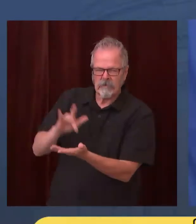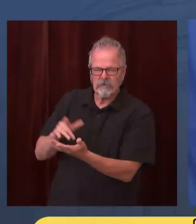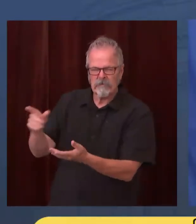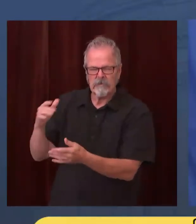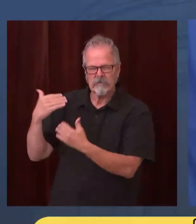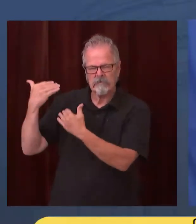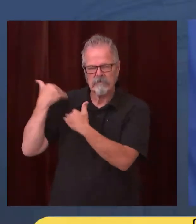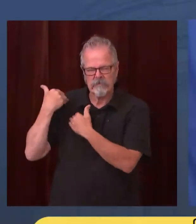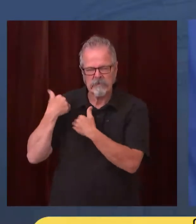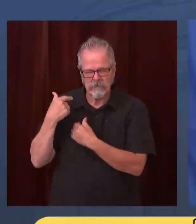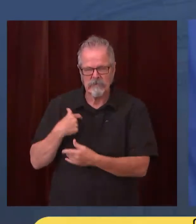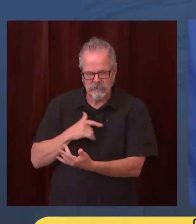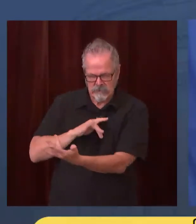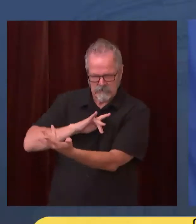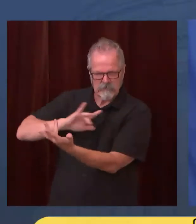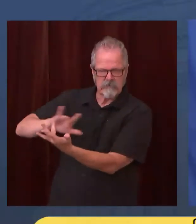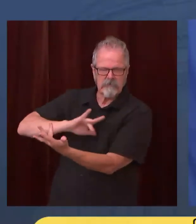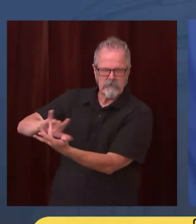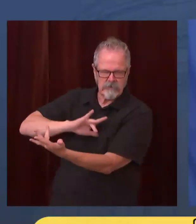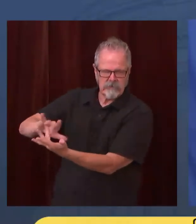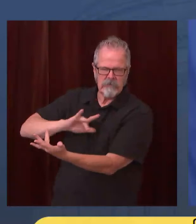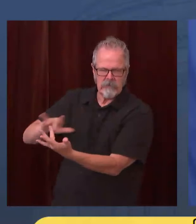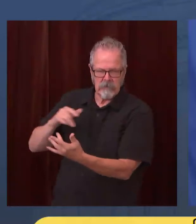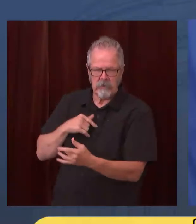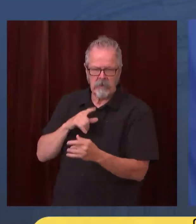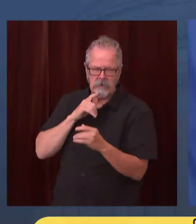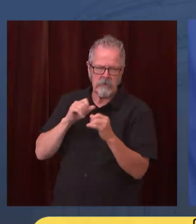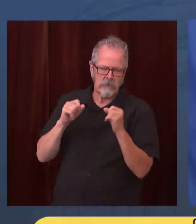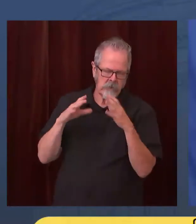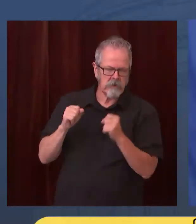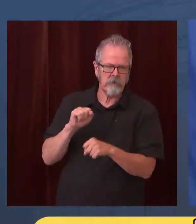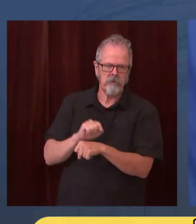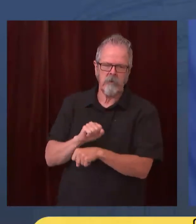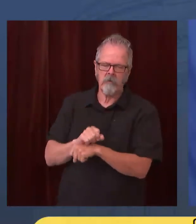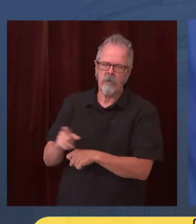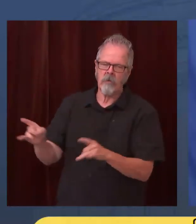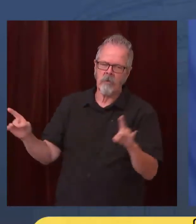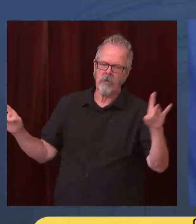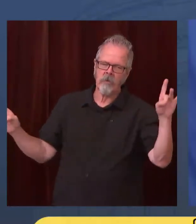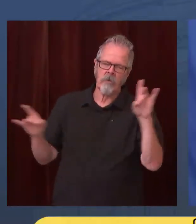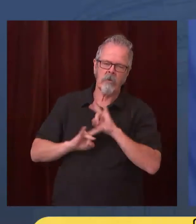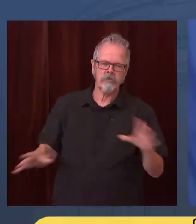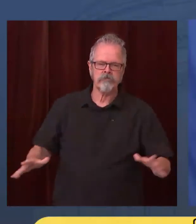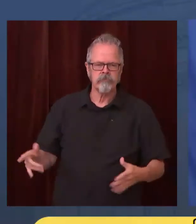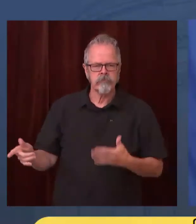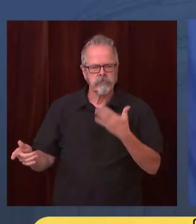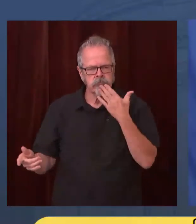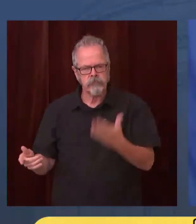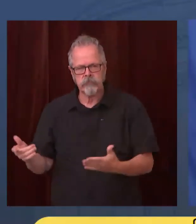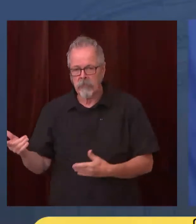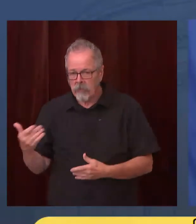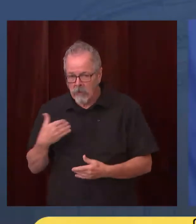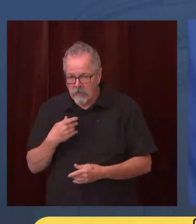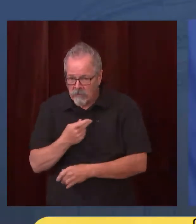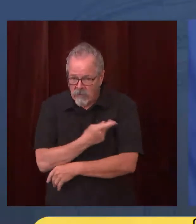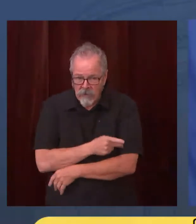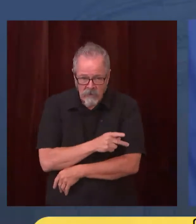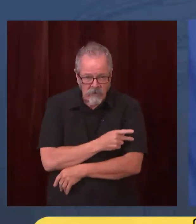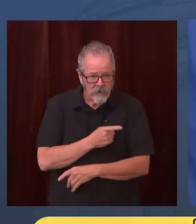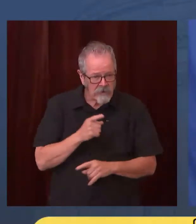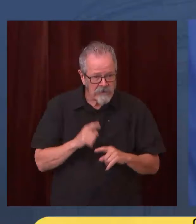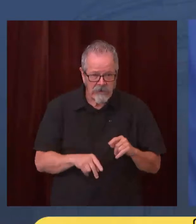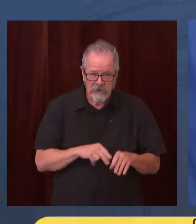throughout. They're actually doing an incredible job to move patients across systems. And I wouldn't say it's an east-west or